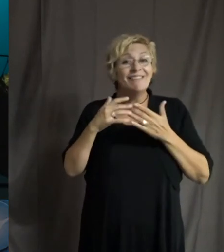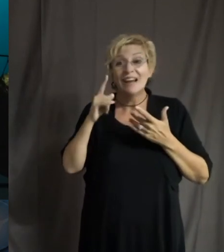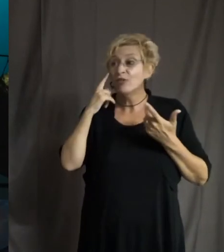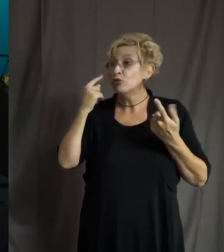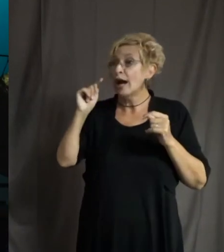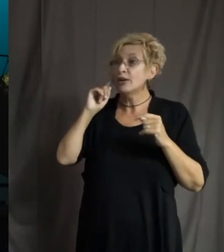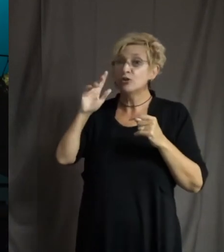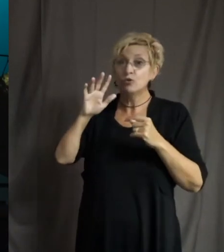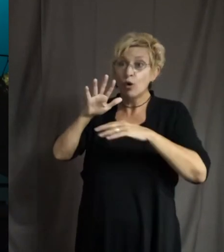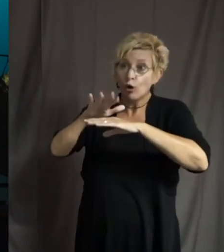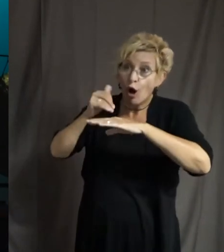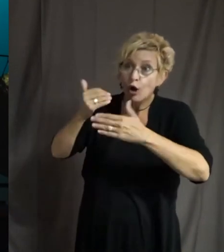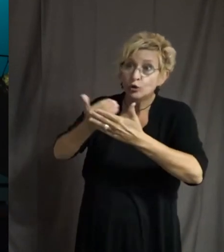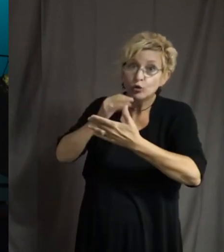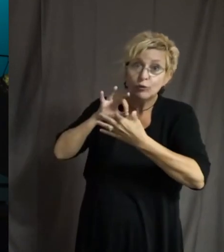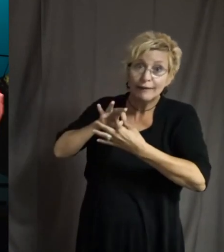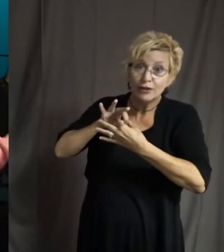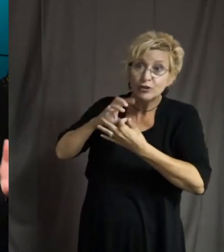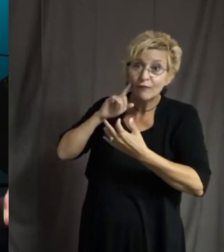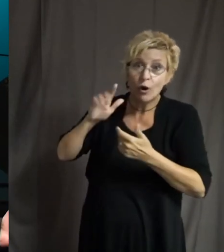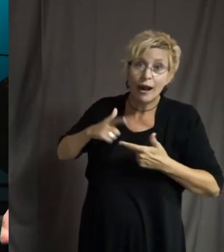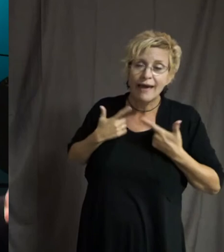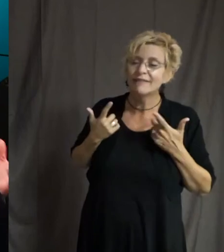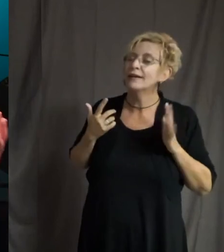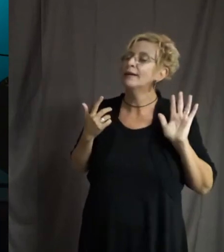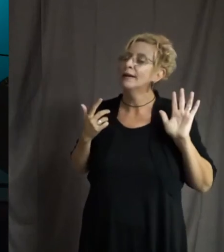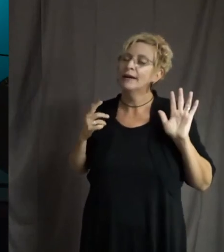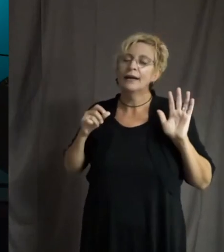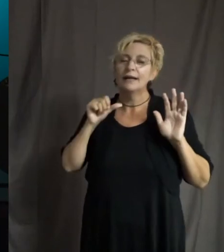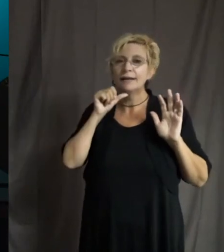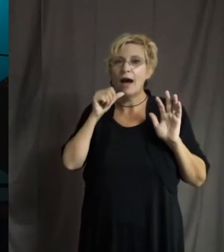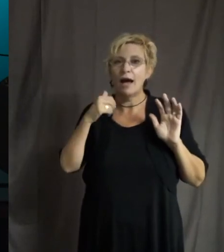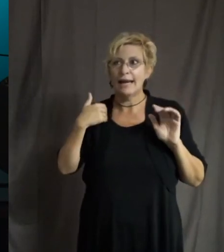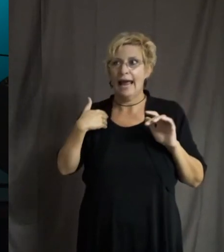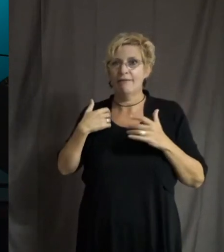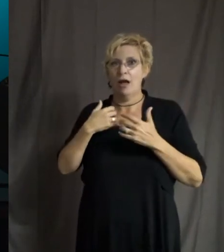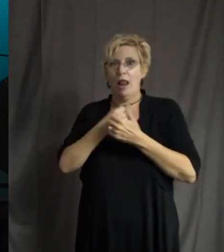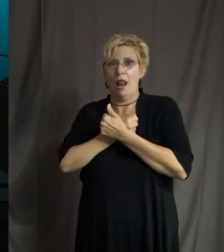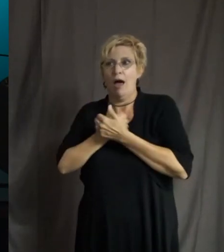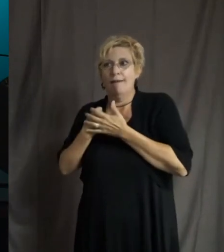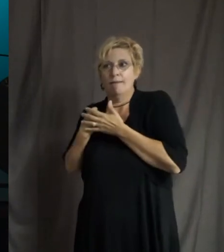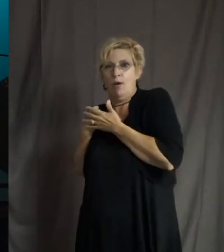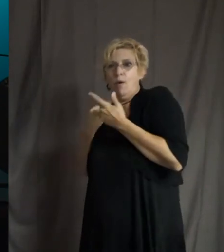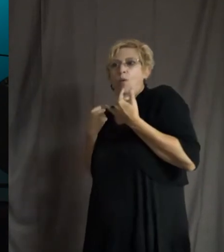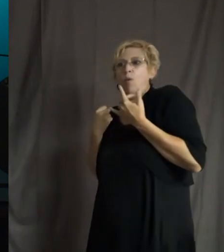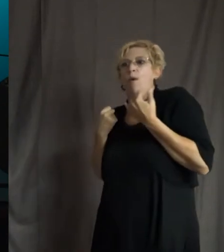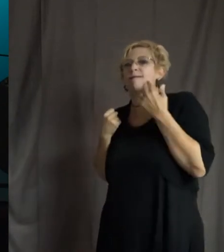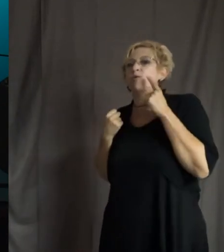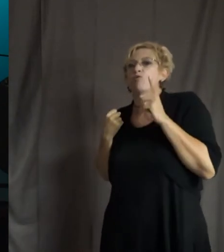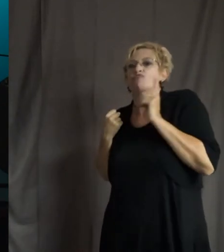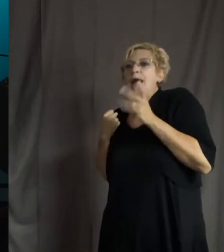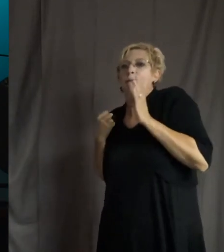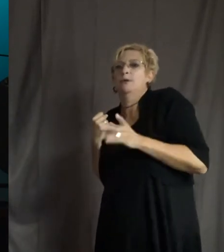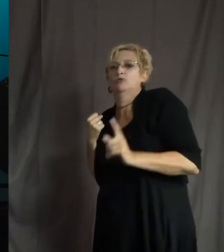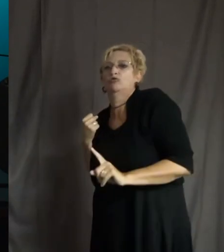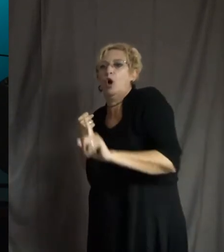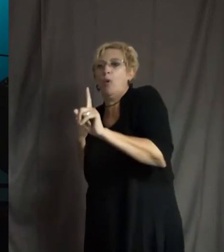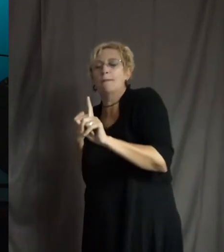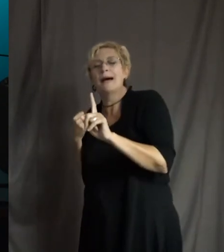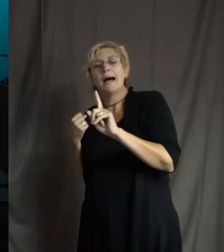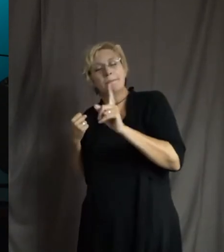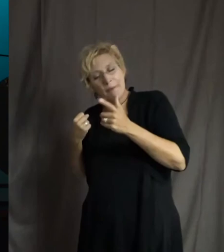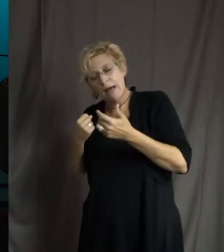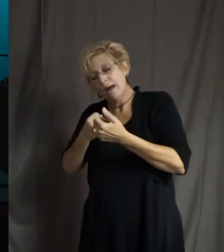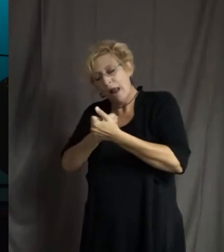so powerful, even if you're seeking to call forth new relationships in your life, of not withholding your love, waiting for